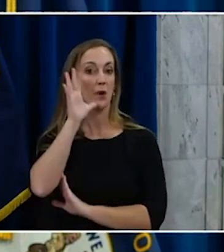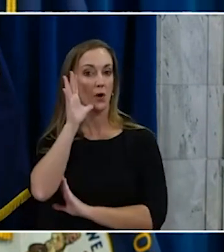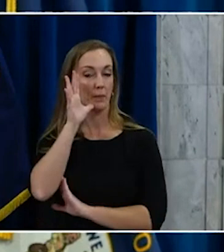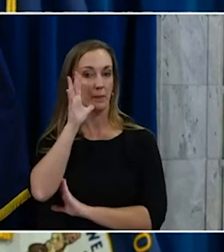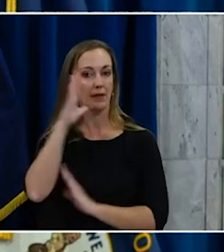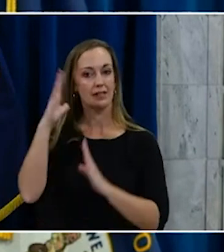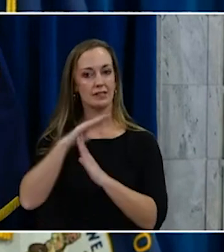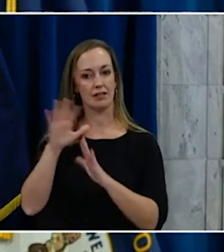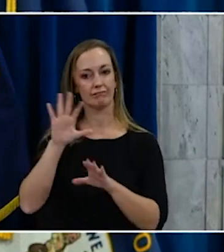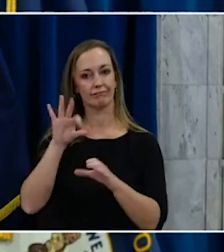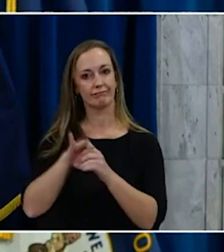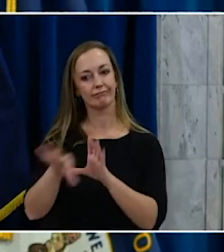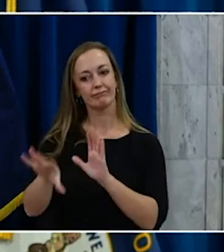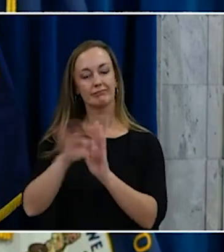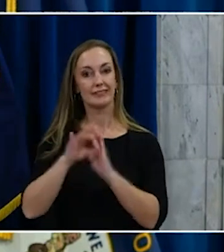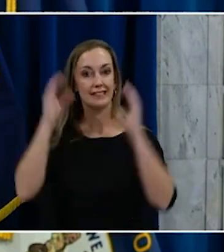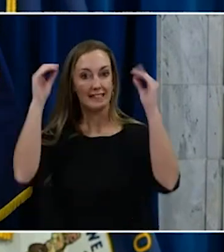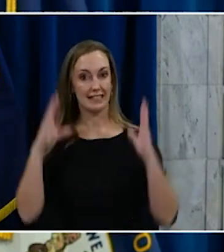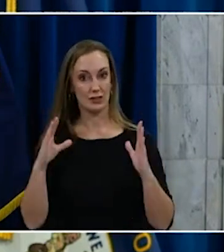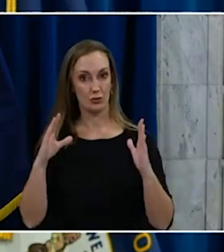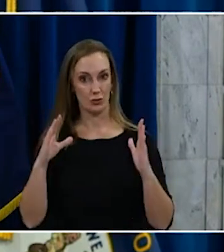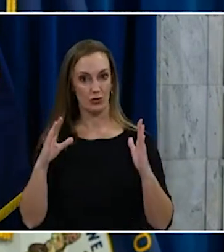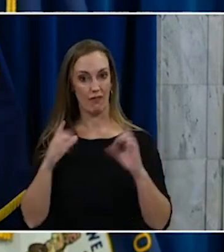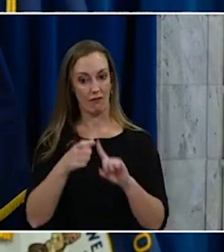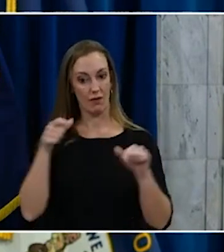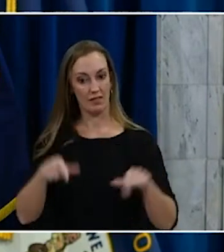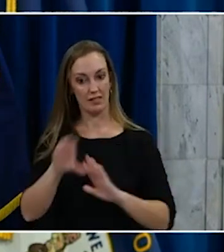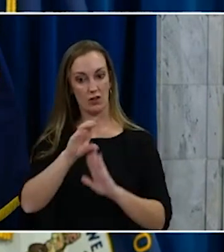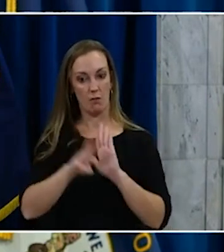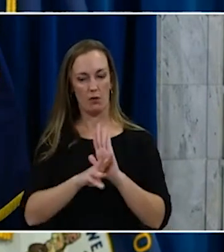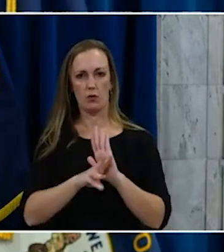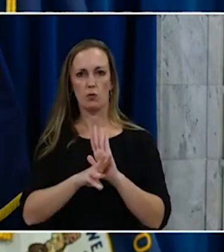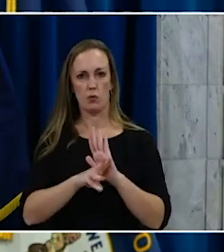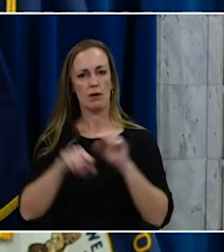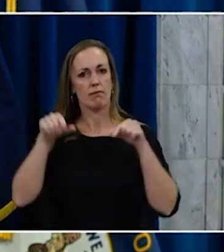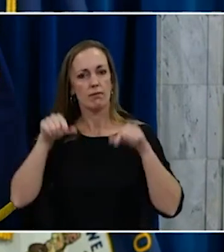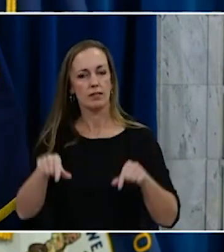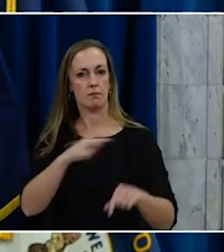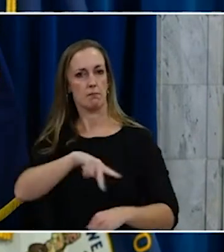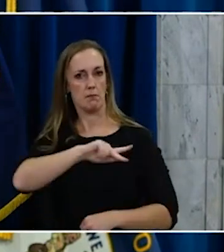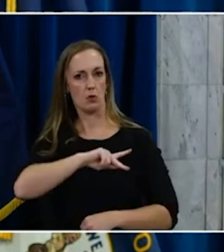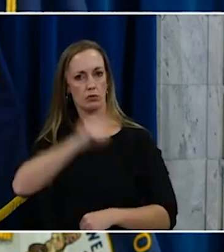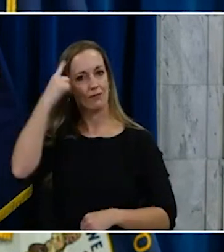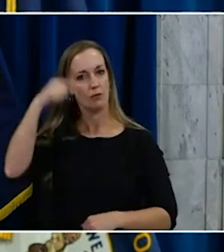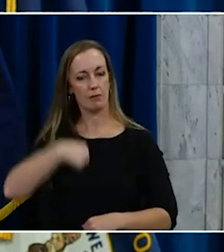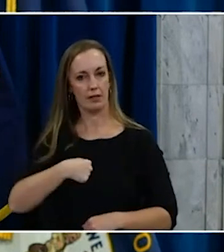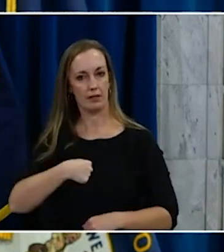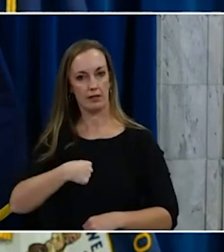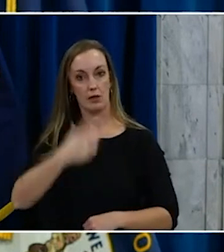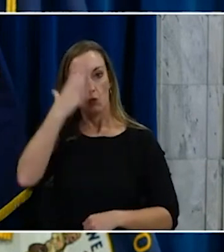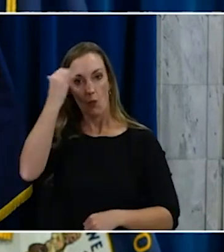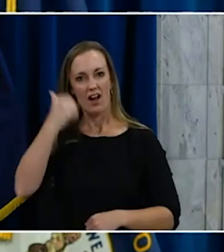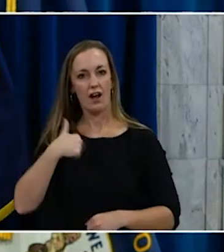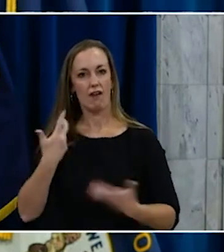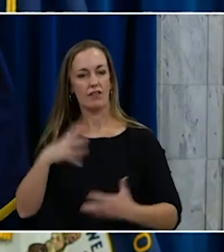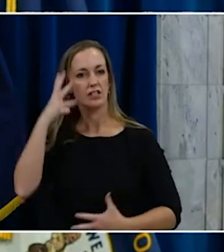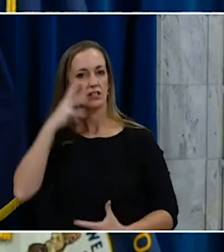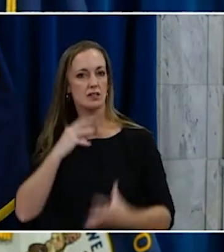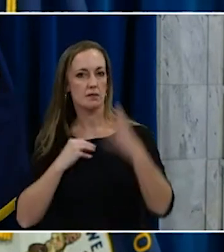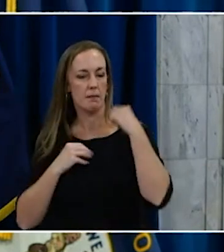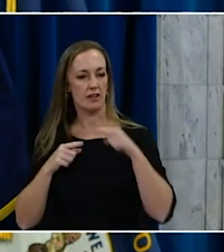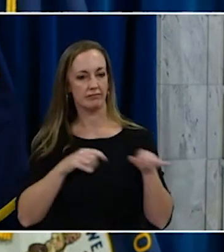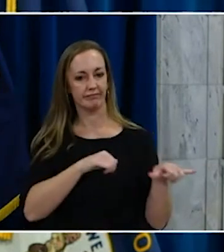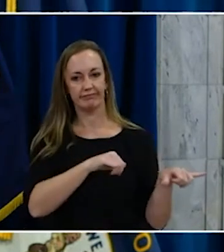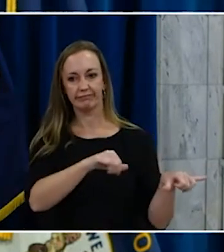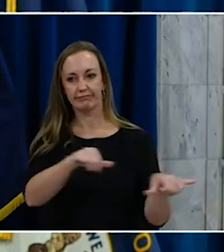in this Commonwealth, this is personal to me because I walked in the shoes of our